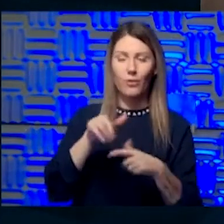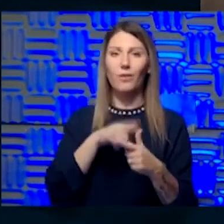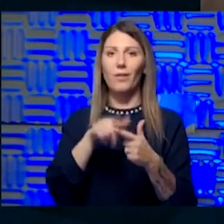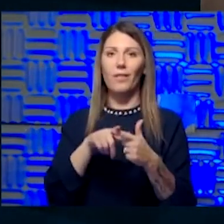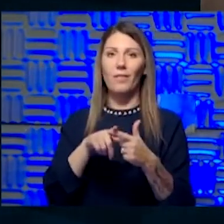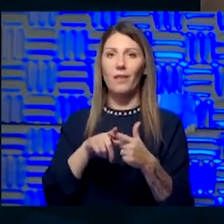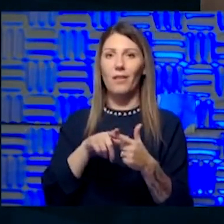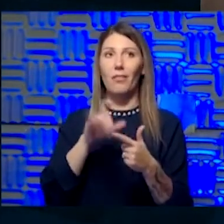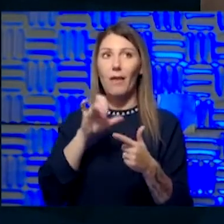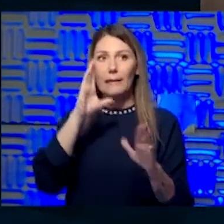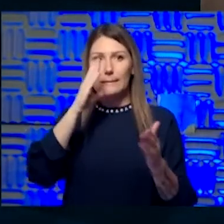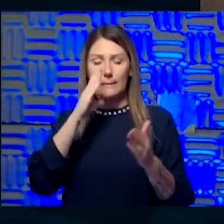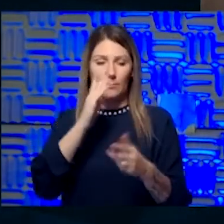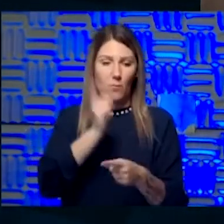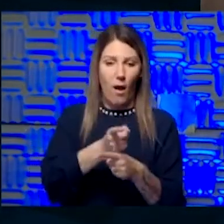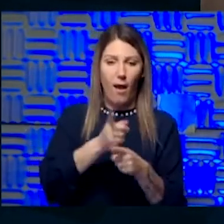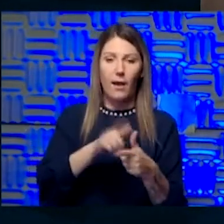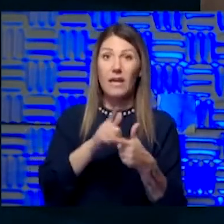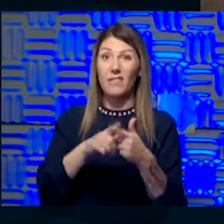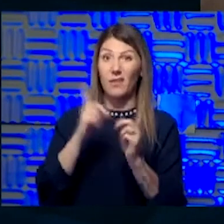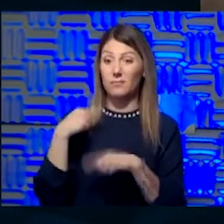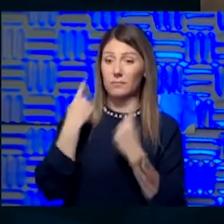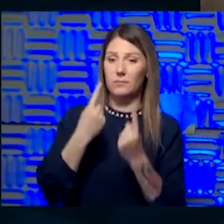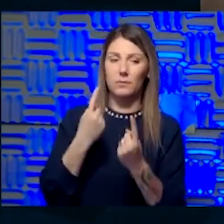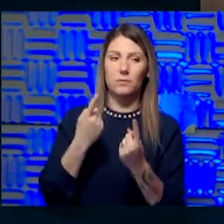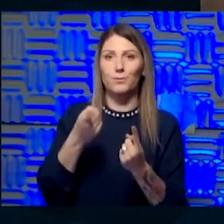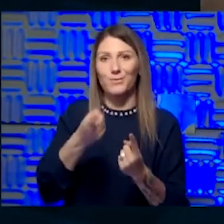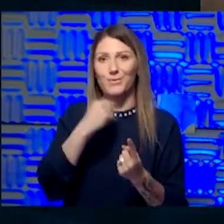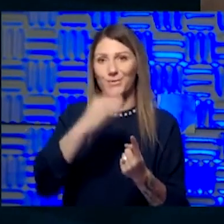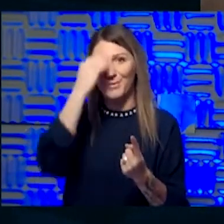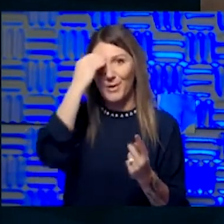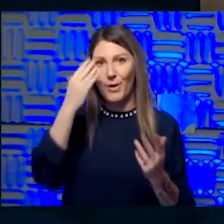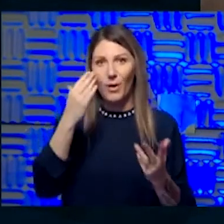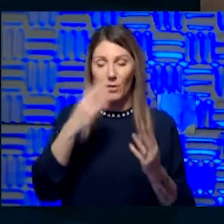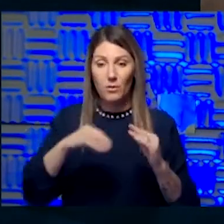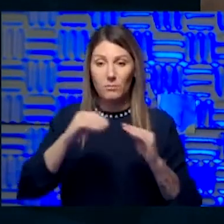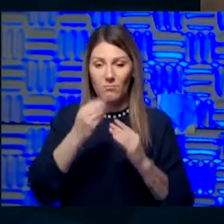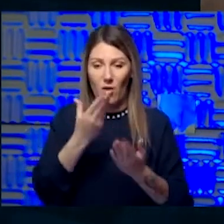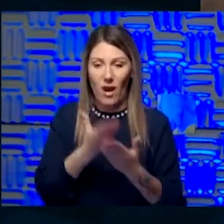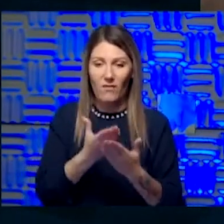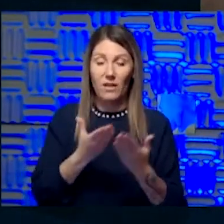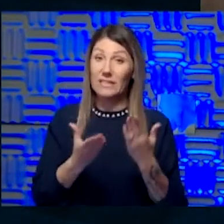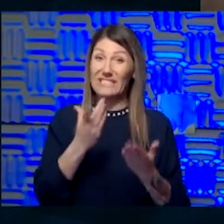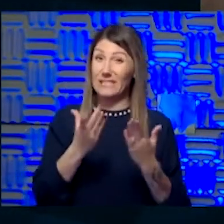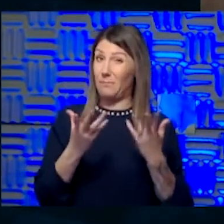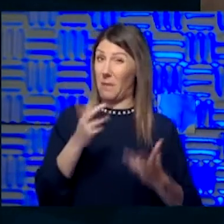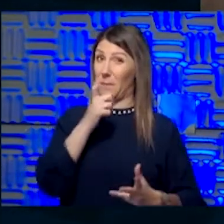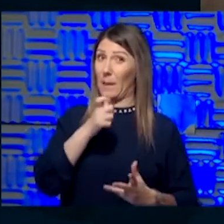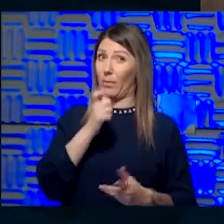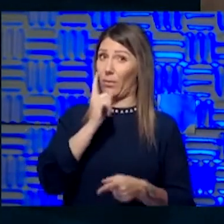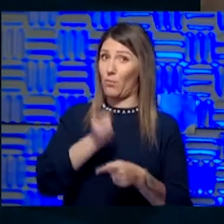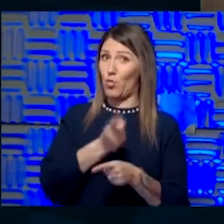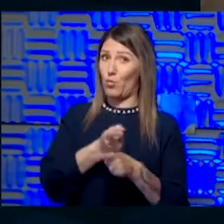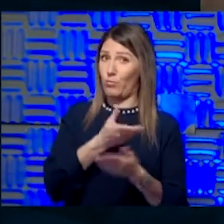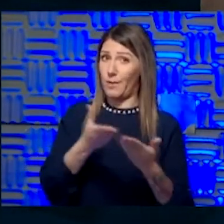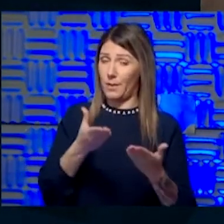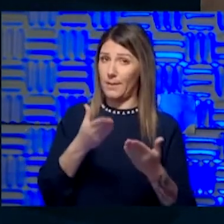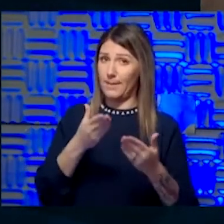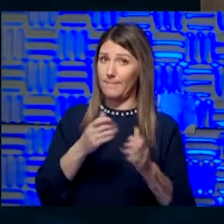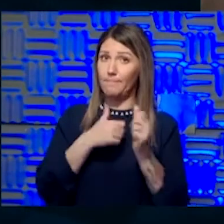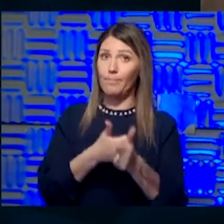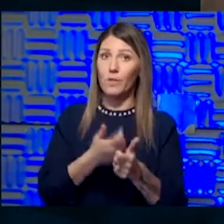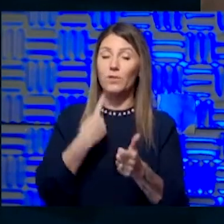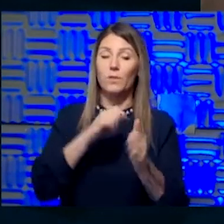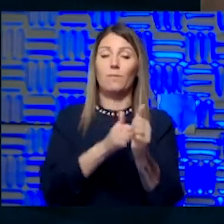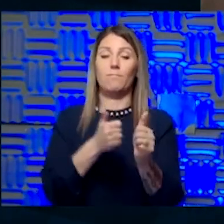the right course. And then since that time, as you know, it had more evidence that perhaps that's not the right course. We shied away